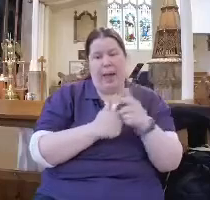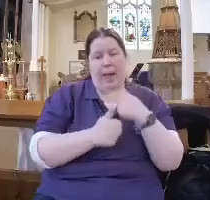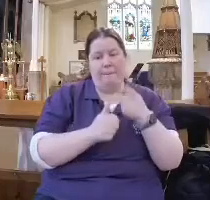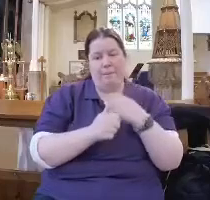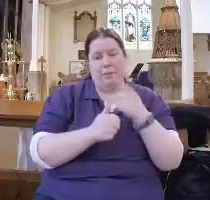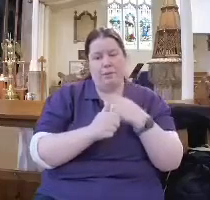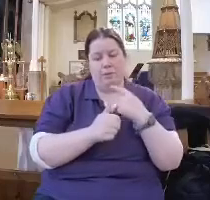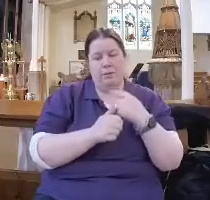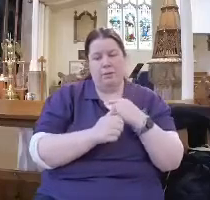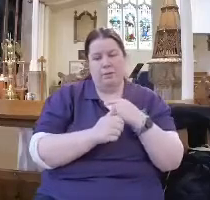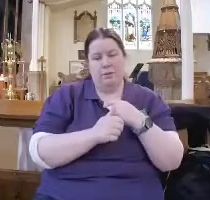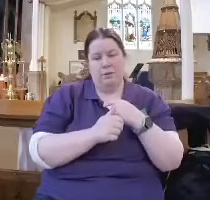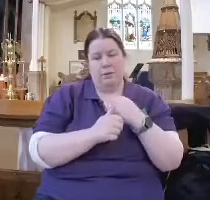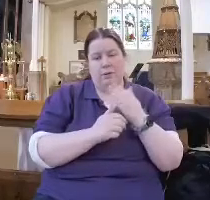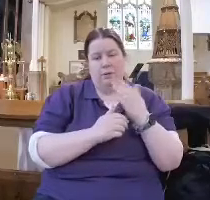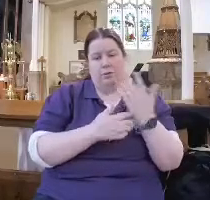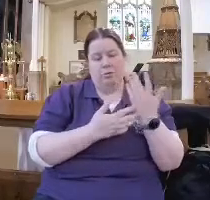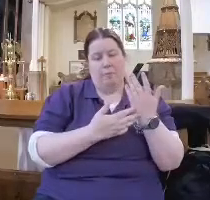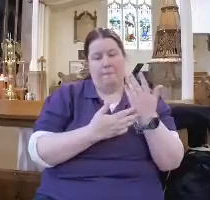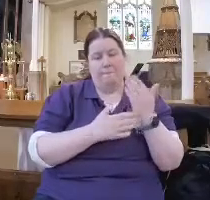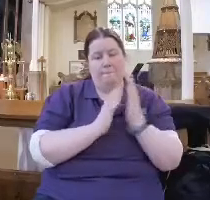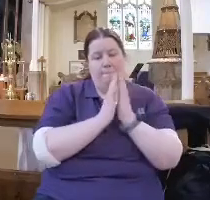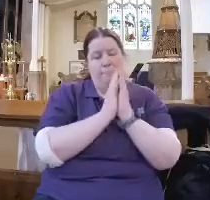not services, they're sort of meditation times.